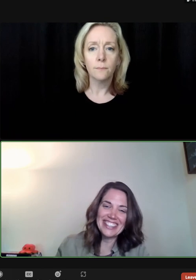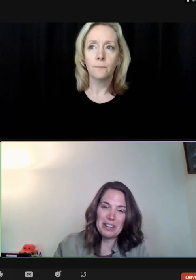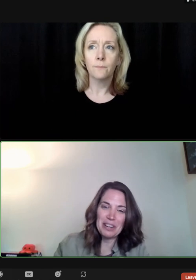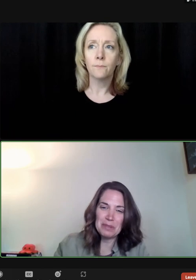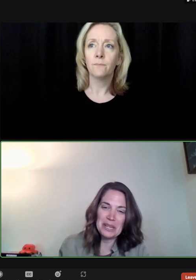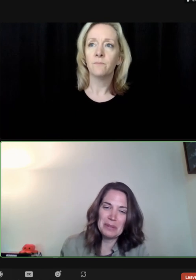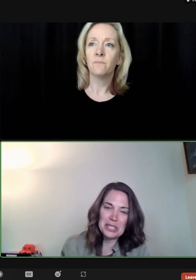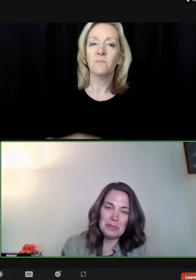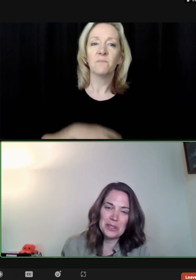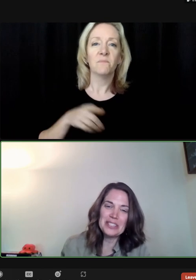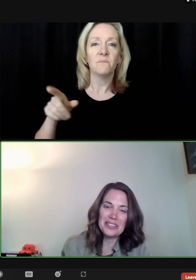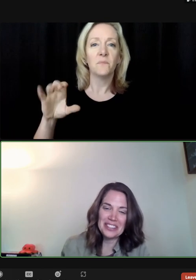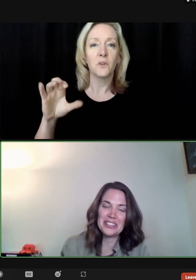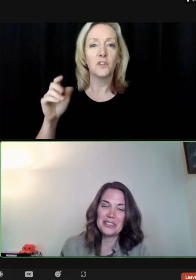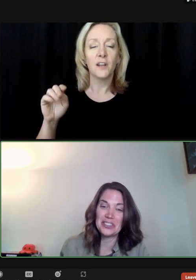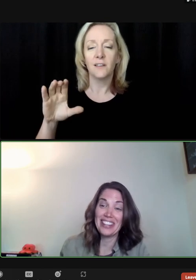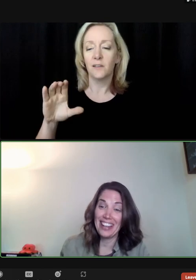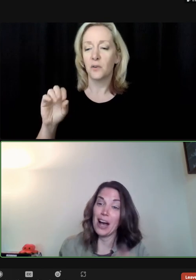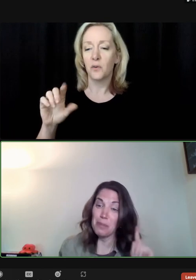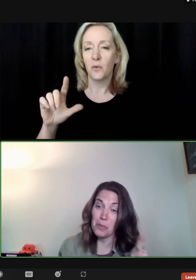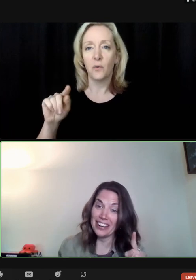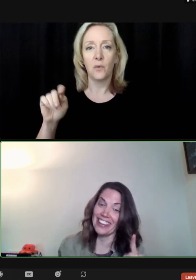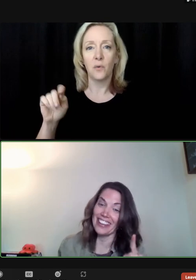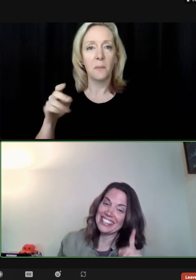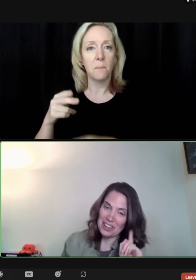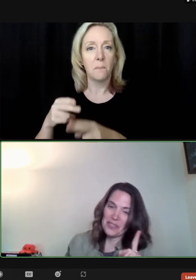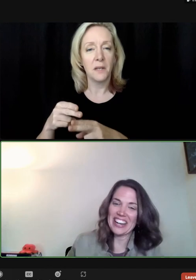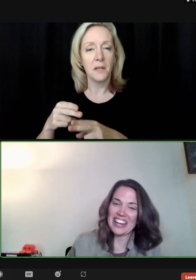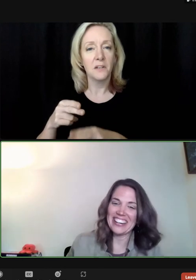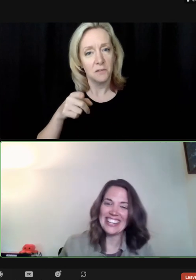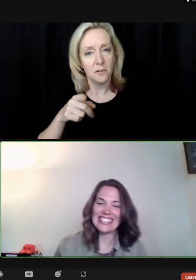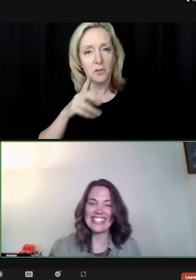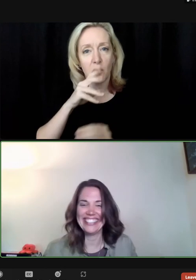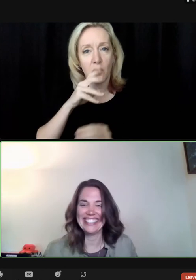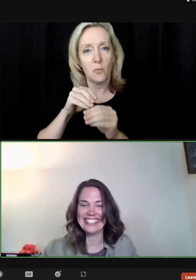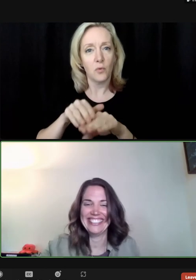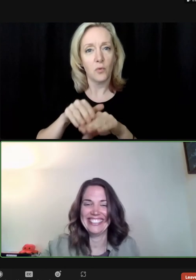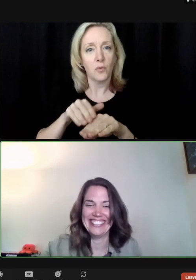And Colette said that I'm speaking much more slowly than usual. I've been working on this.